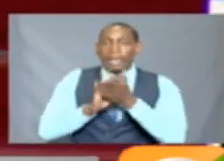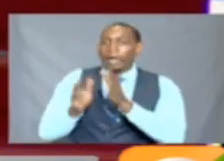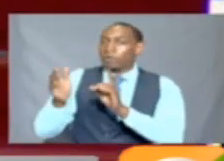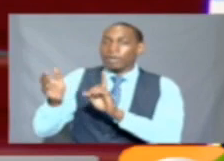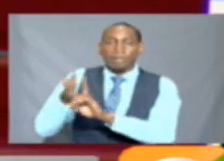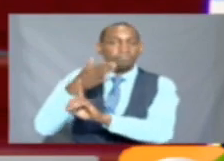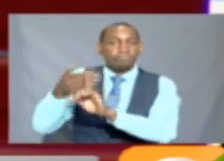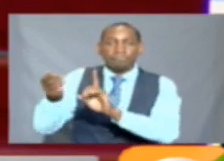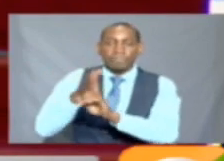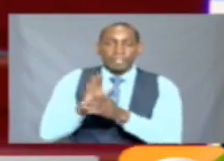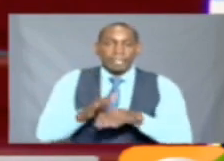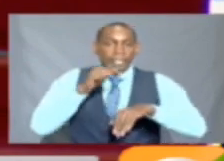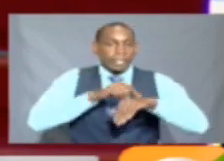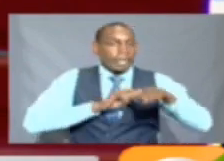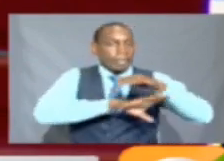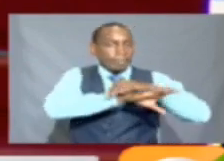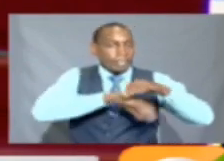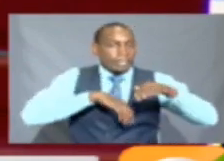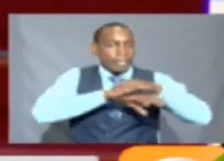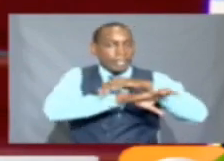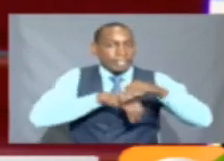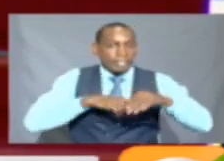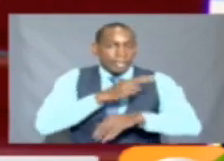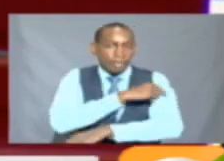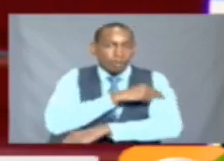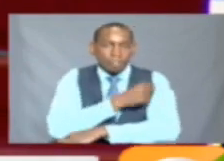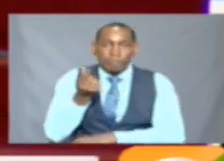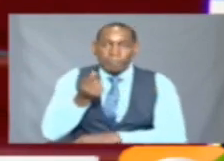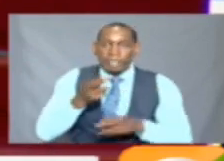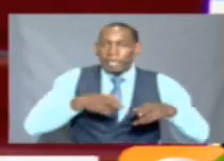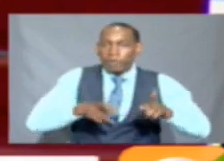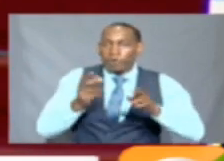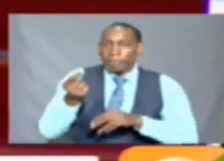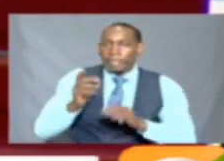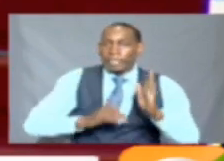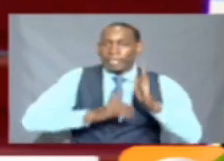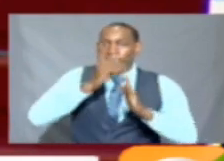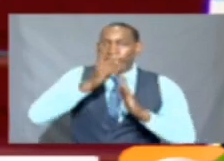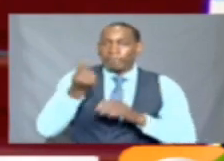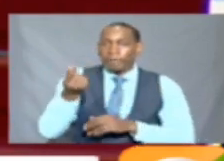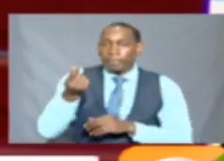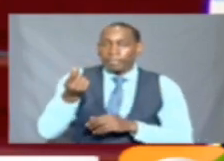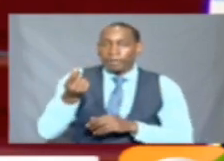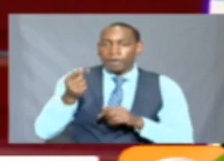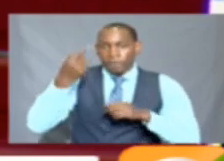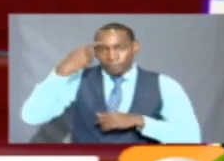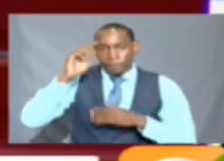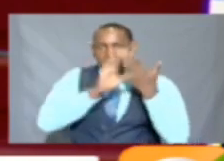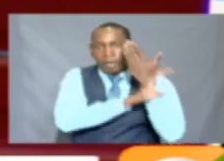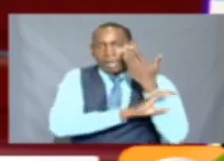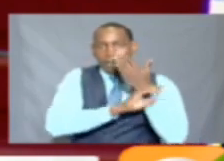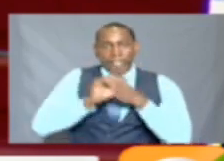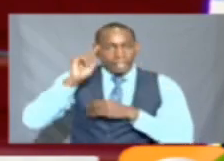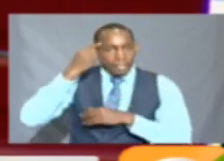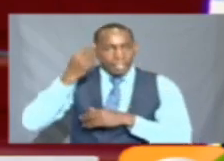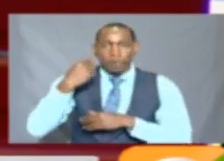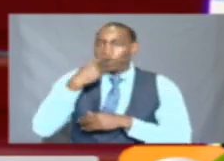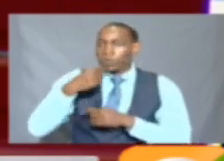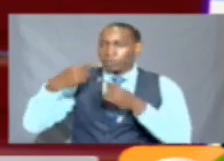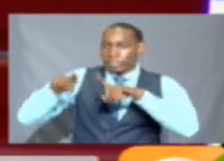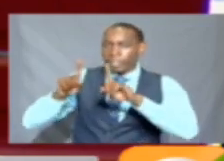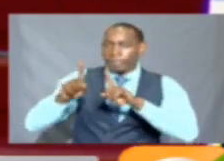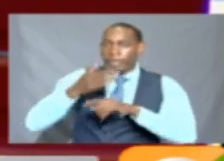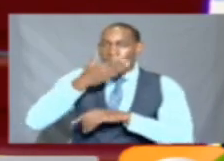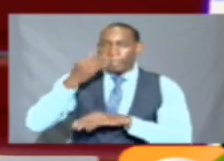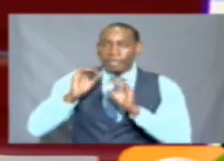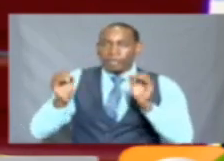kubembelezana. When you steal from us the hospital money, loans money, development fund for all this country, what do you think you are? You are not better